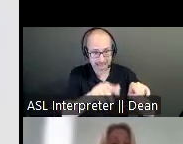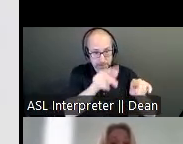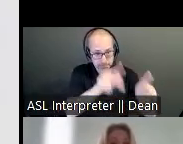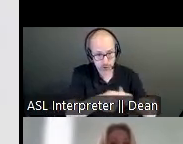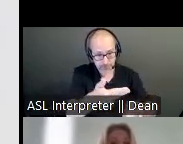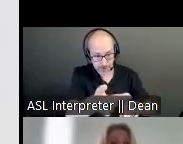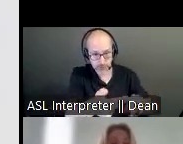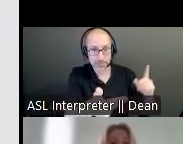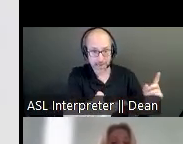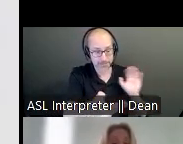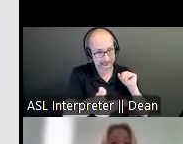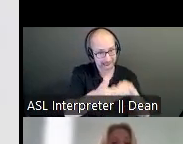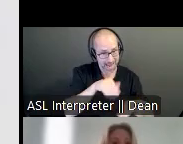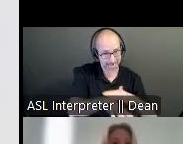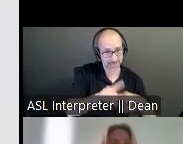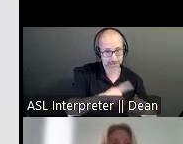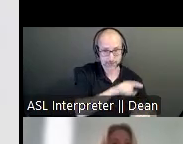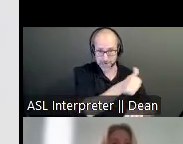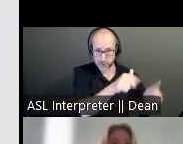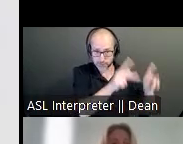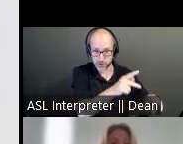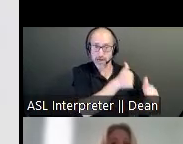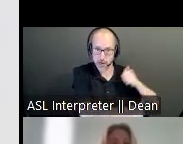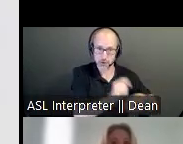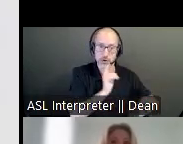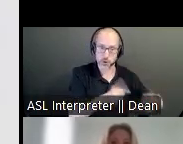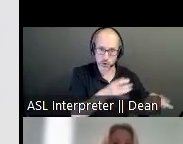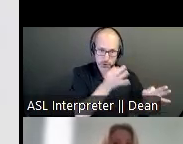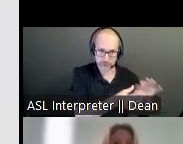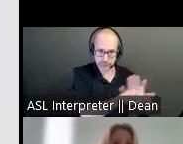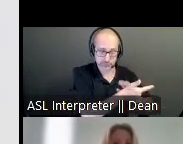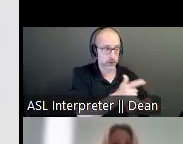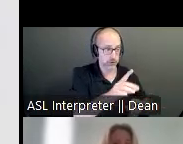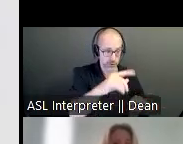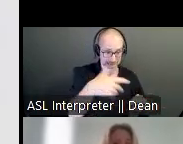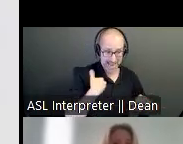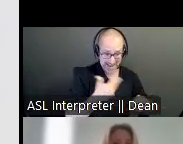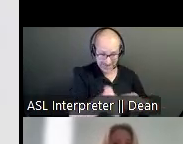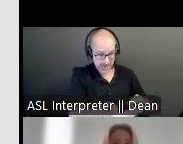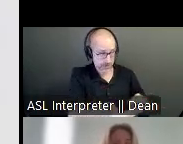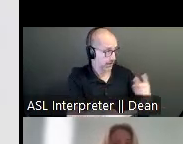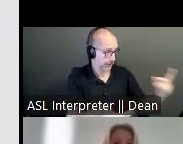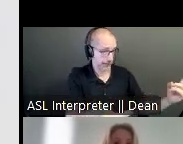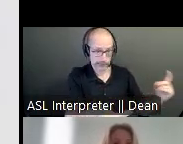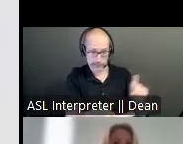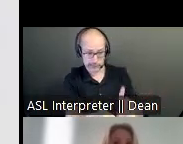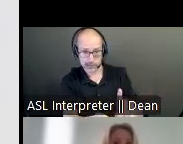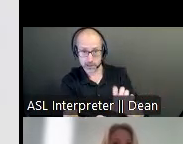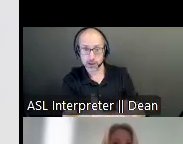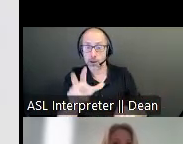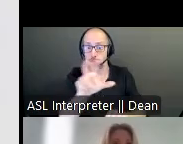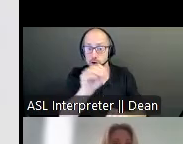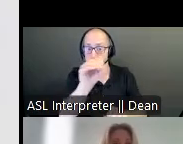a prohibition order. And what's important about this is that about 30% of the cases of domestic violence come to law